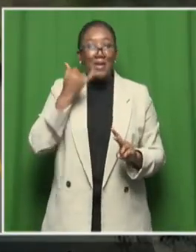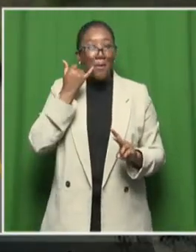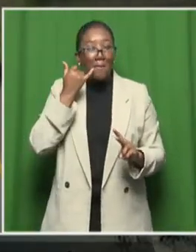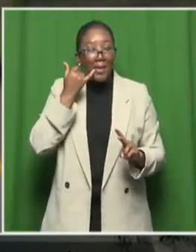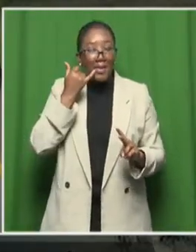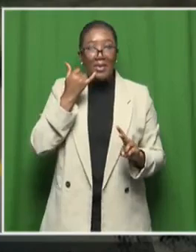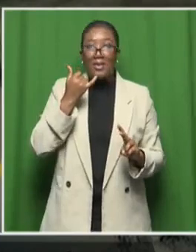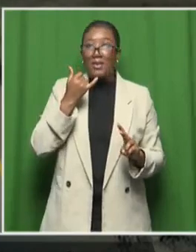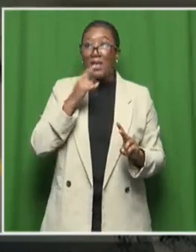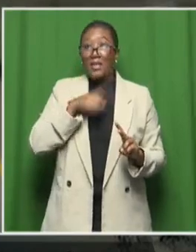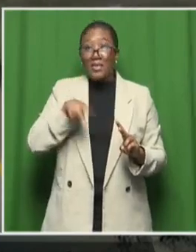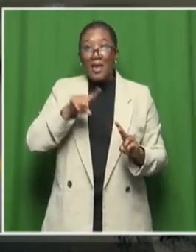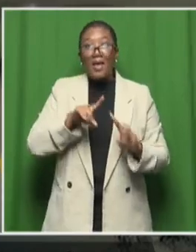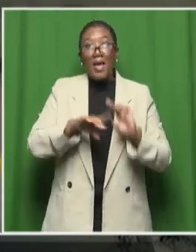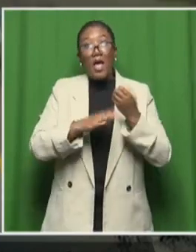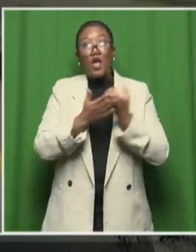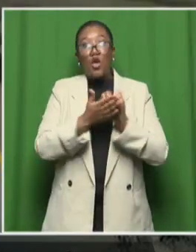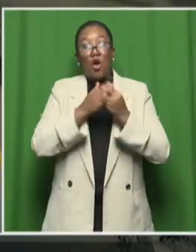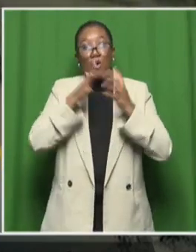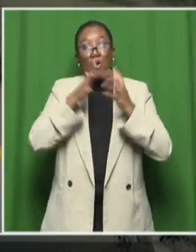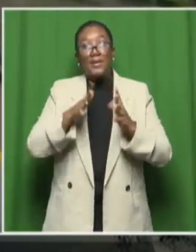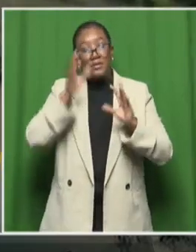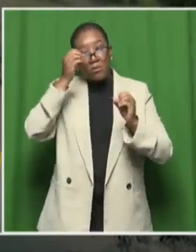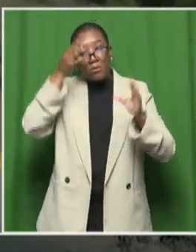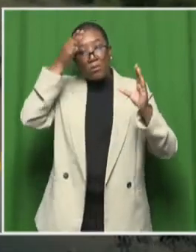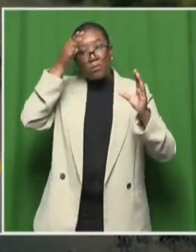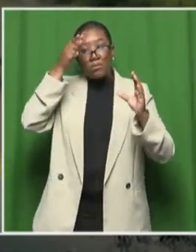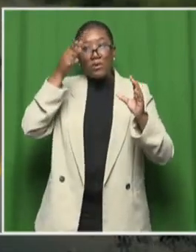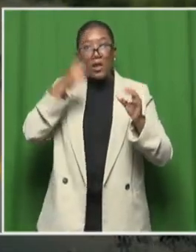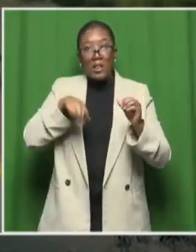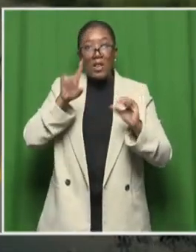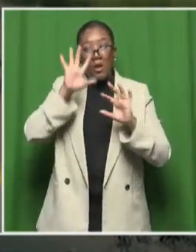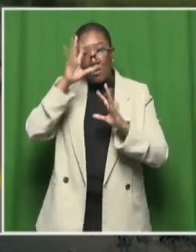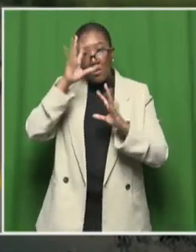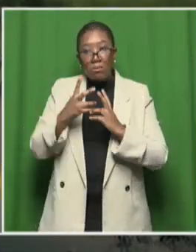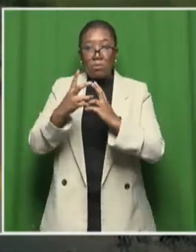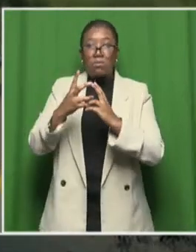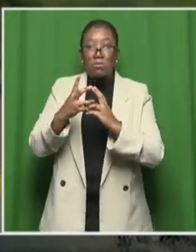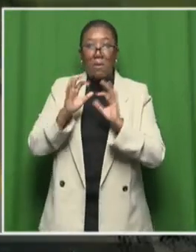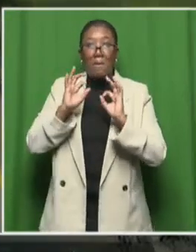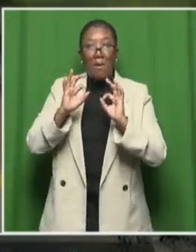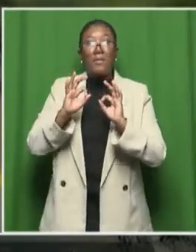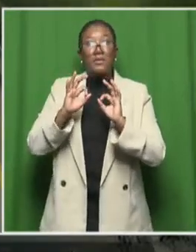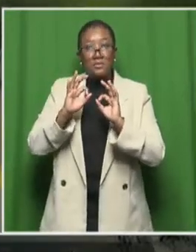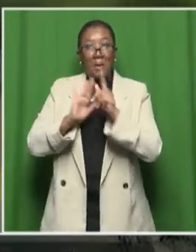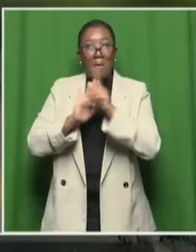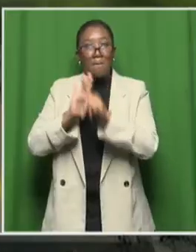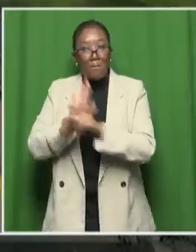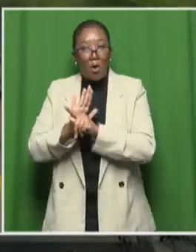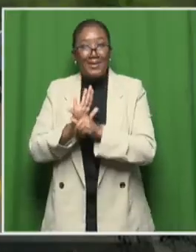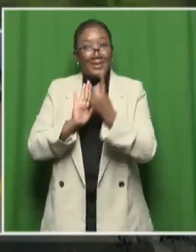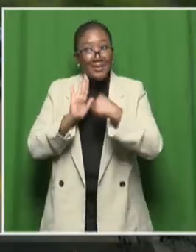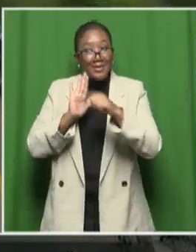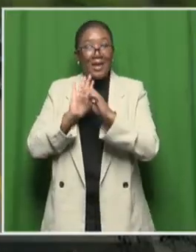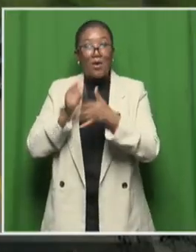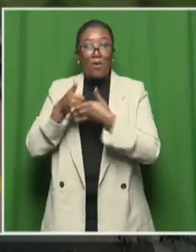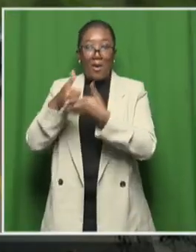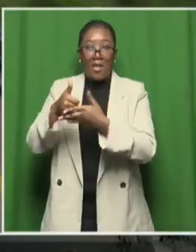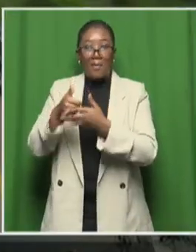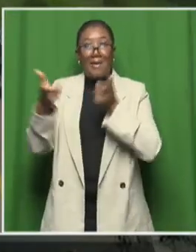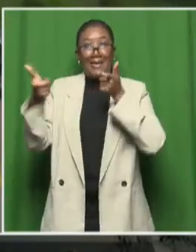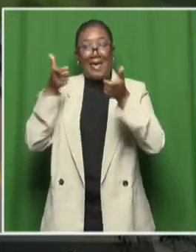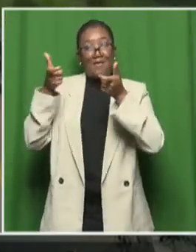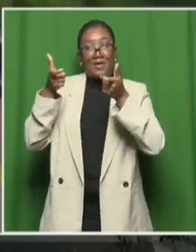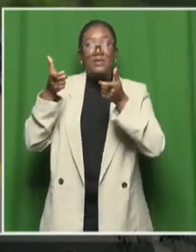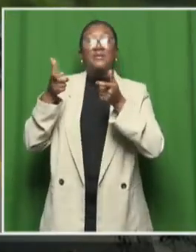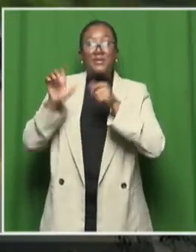economists, and contributing to the drafting of Ready to Govern in relation to political